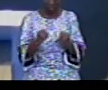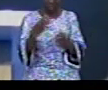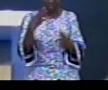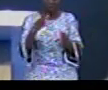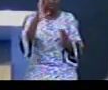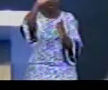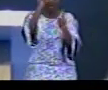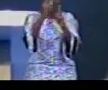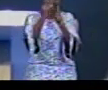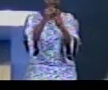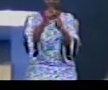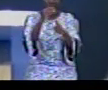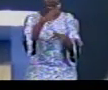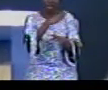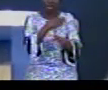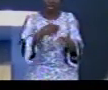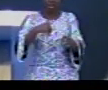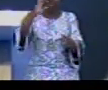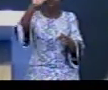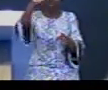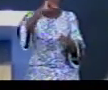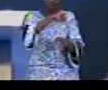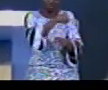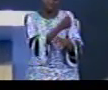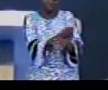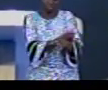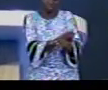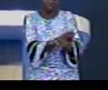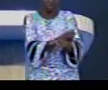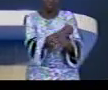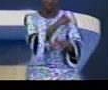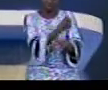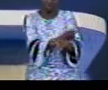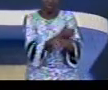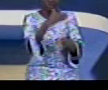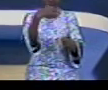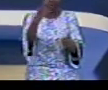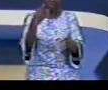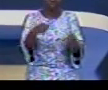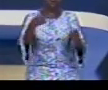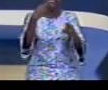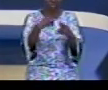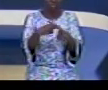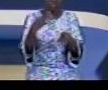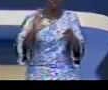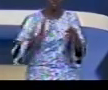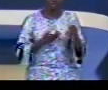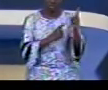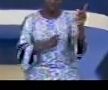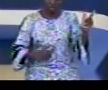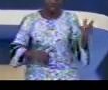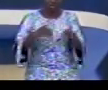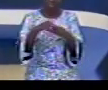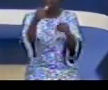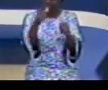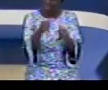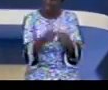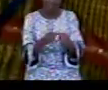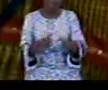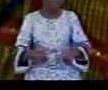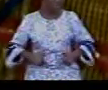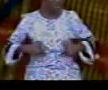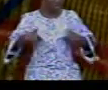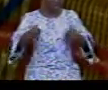word and the authority of the name of our Lord in every life tonight, in